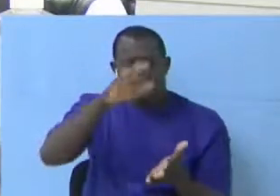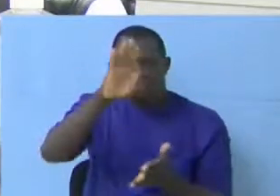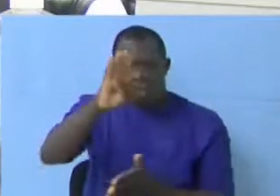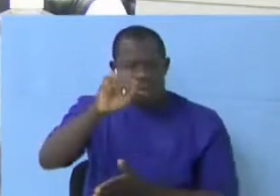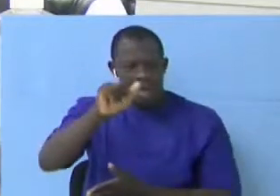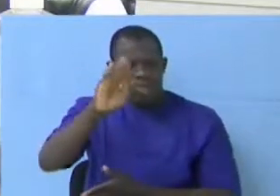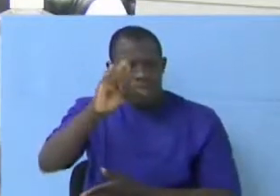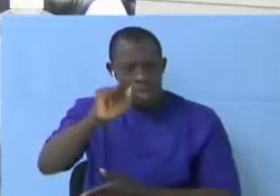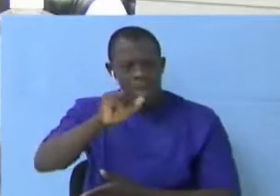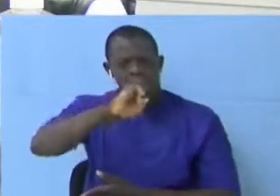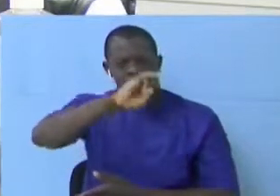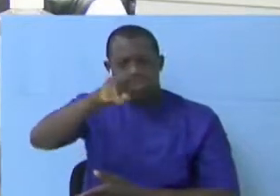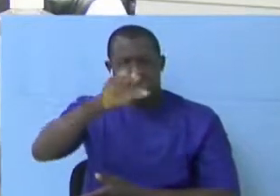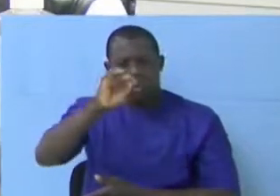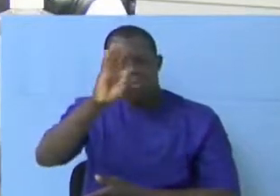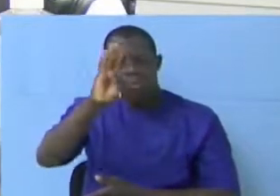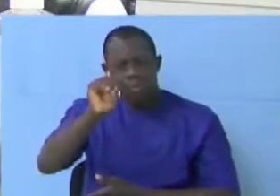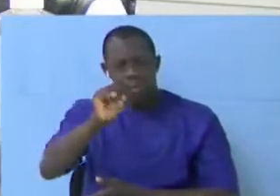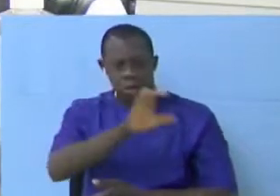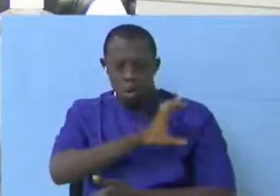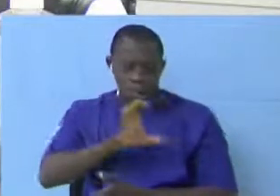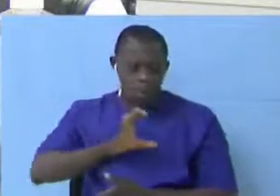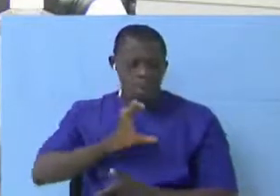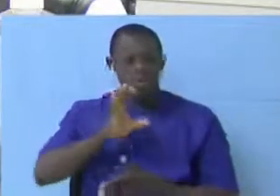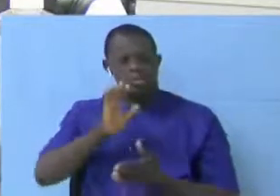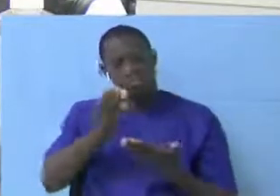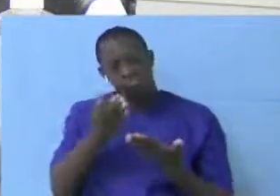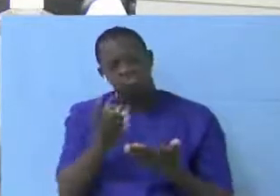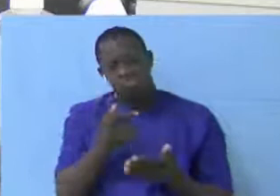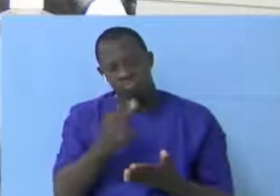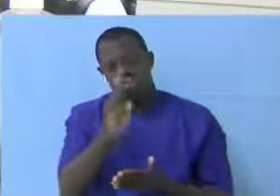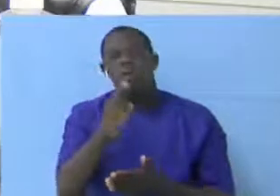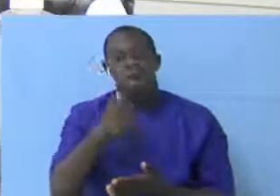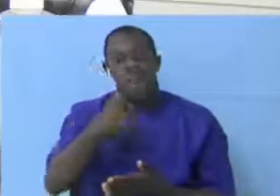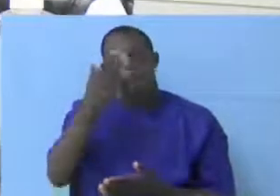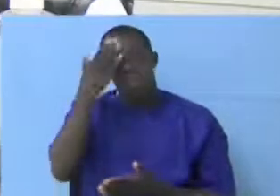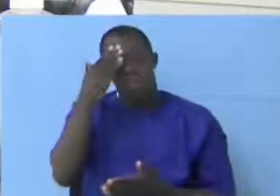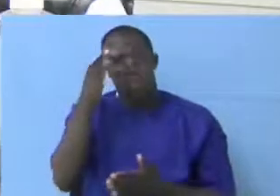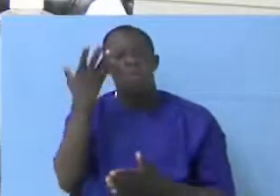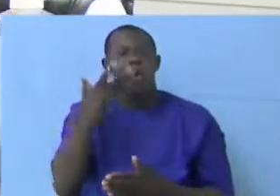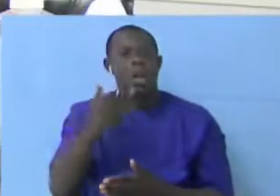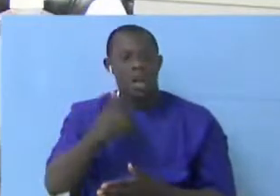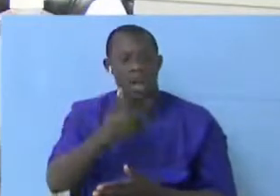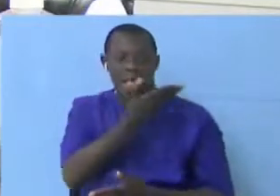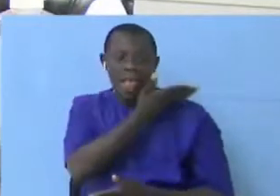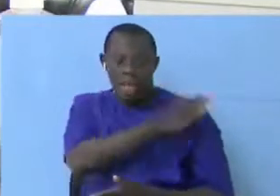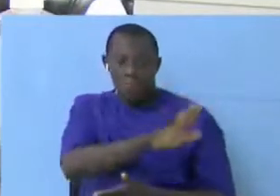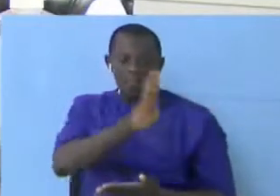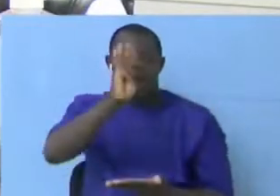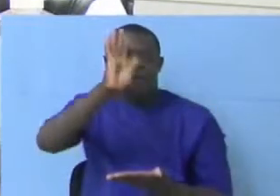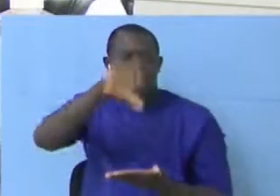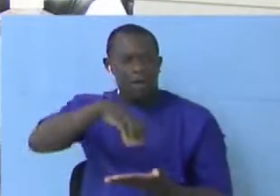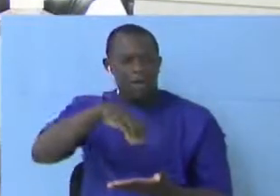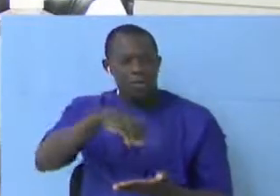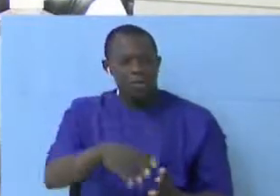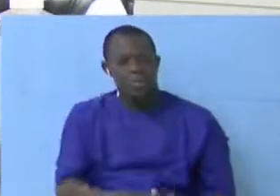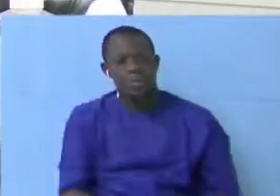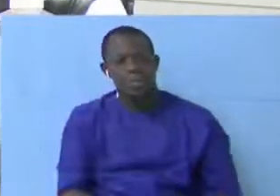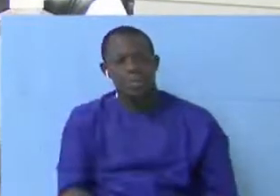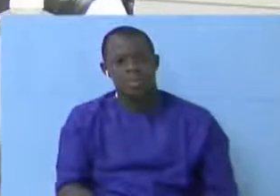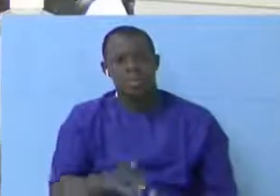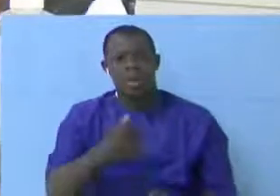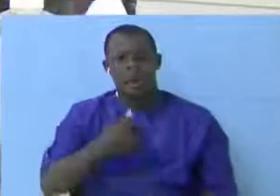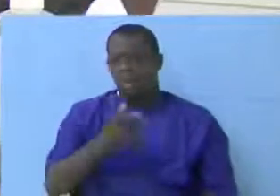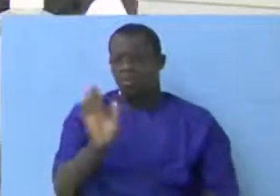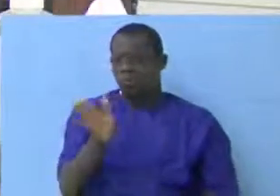Kafo ibe talale watu ne futala Baba Job la Cordato. So I know for certain when I left Banjul, ngalona ko akoita makabimbota na Banjul. I